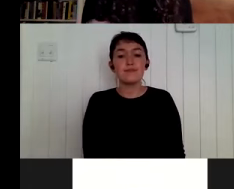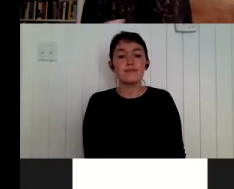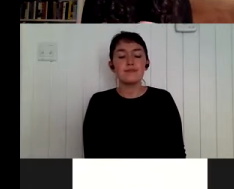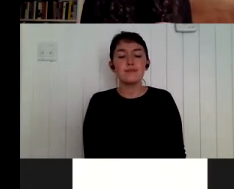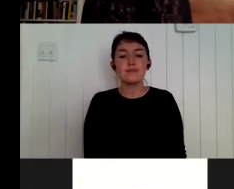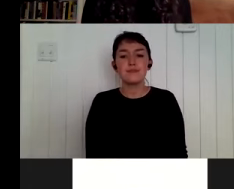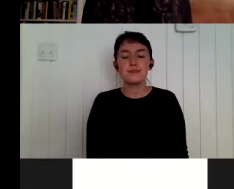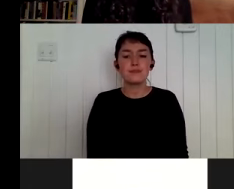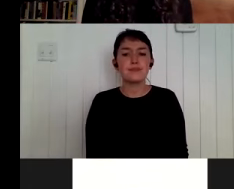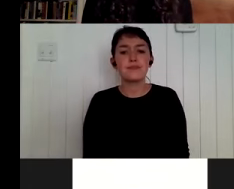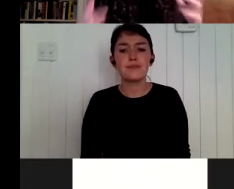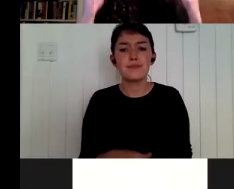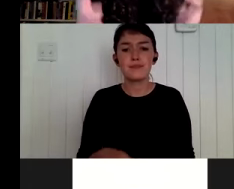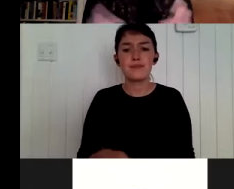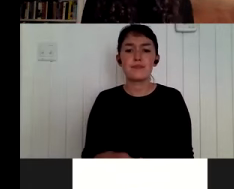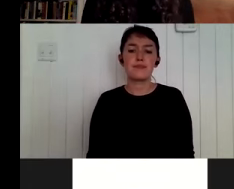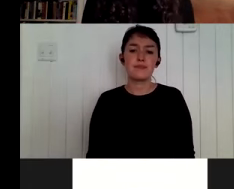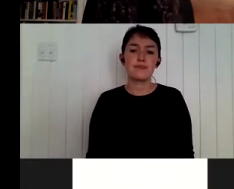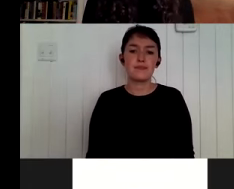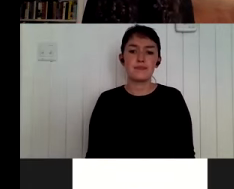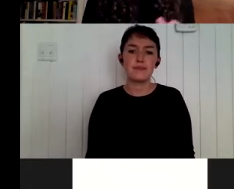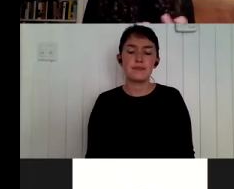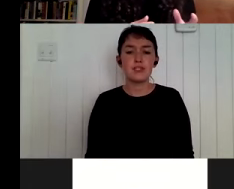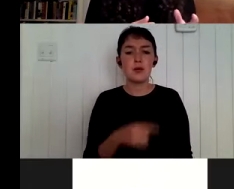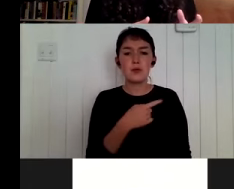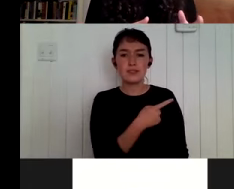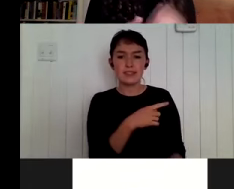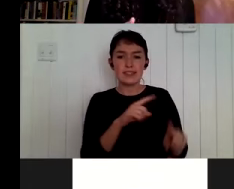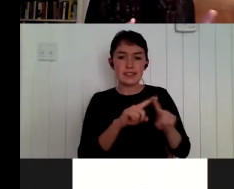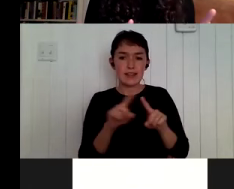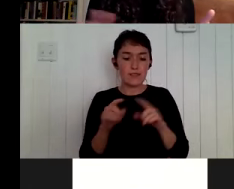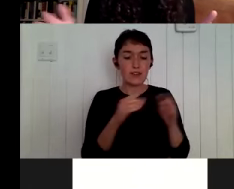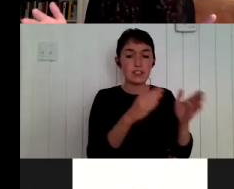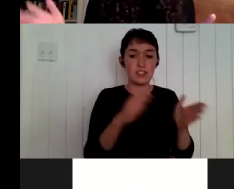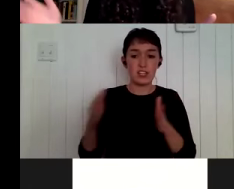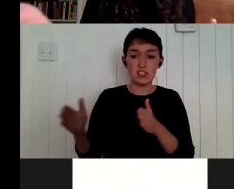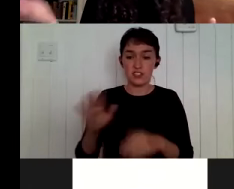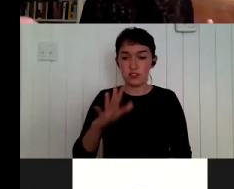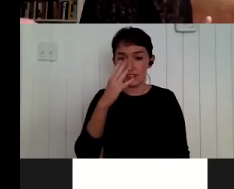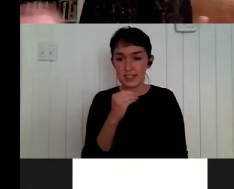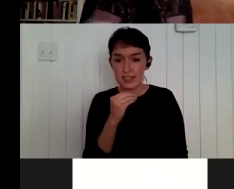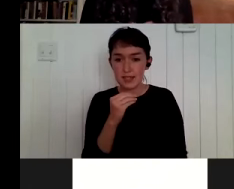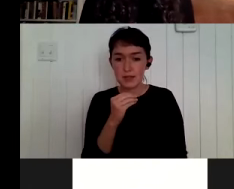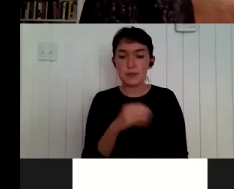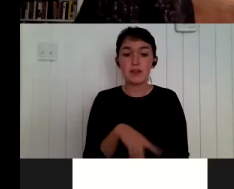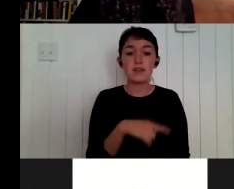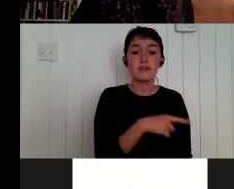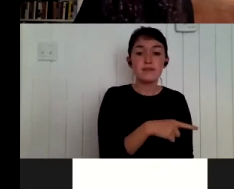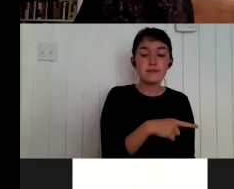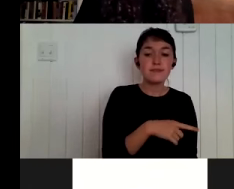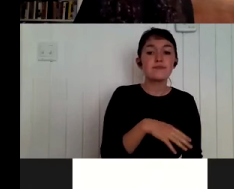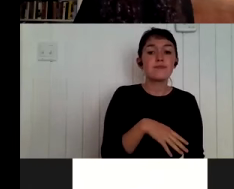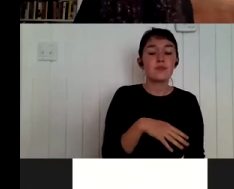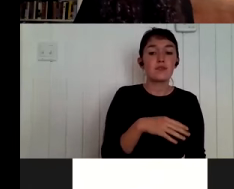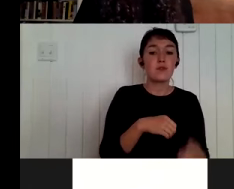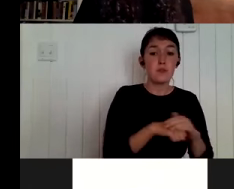those stages of sleep, sort of makeup of your sleep from conception to age 90. And